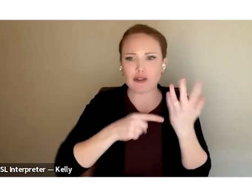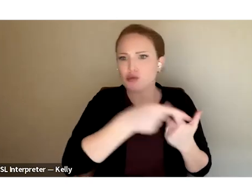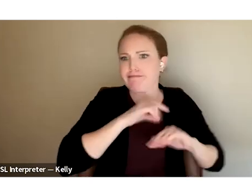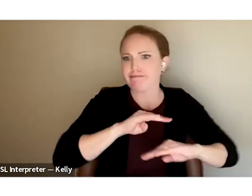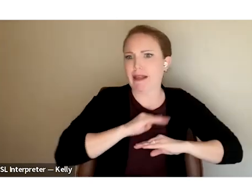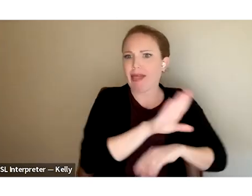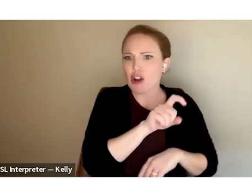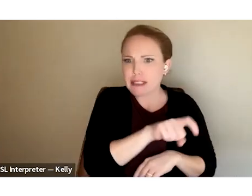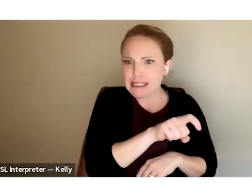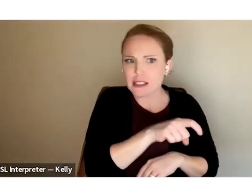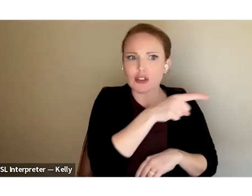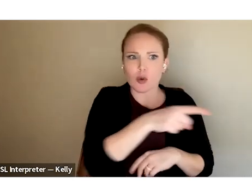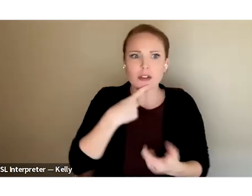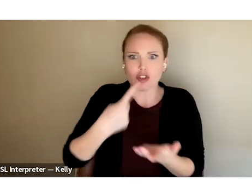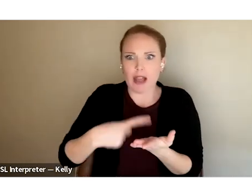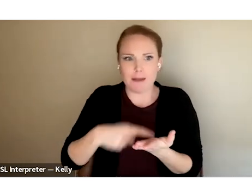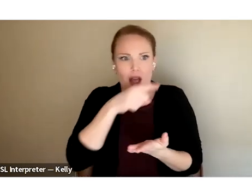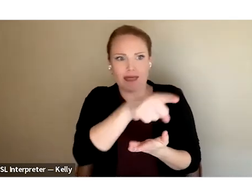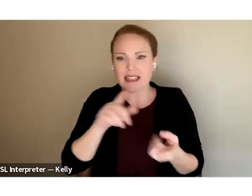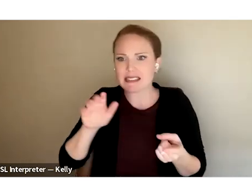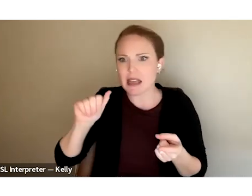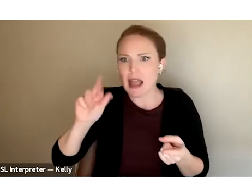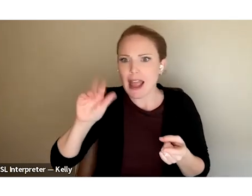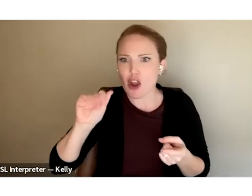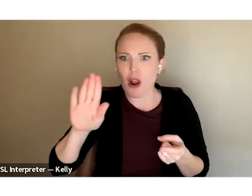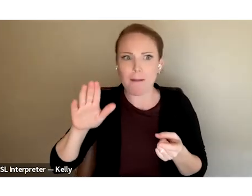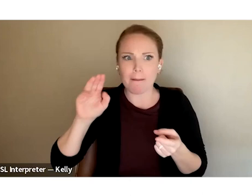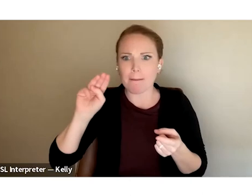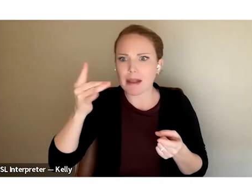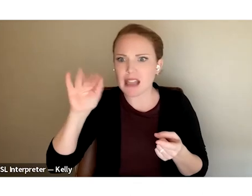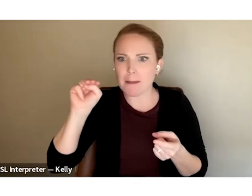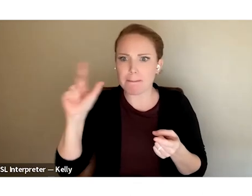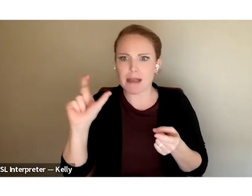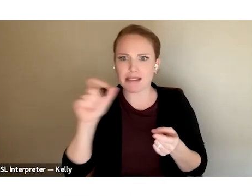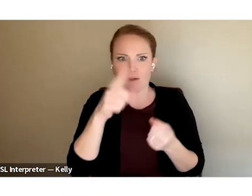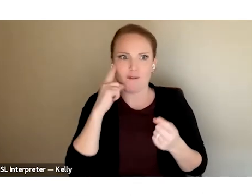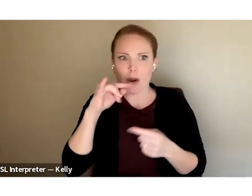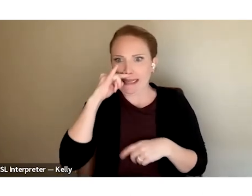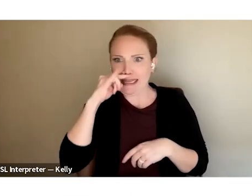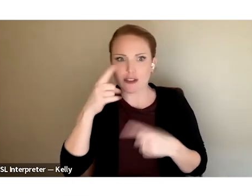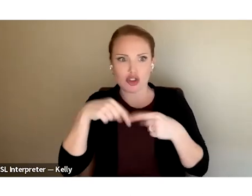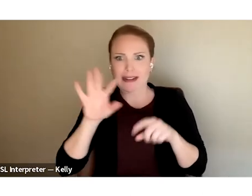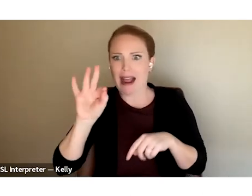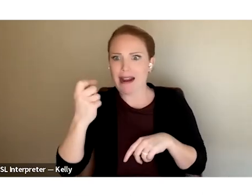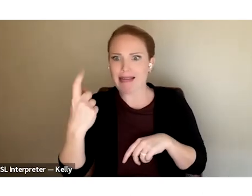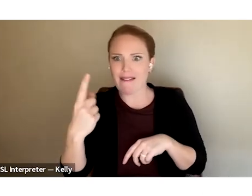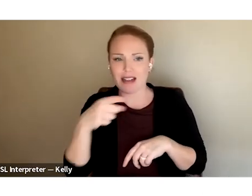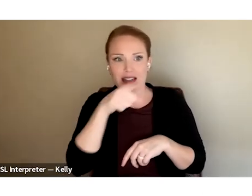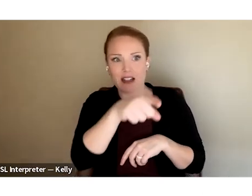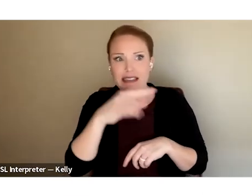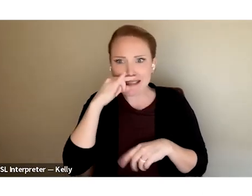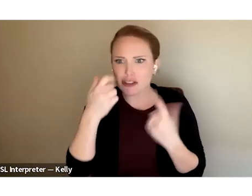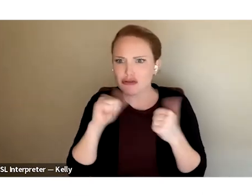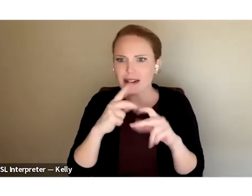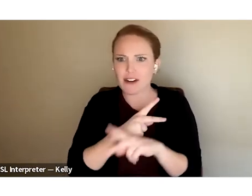Muslim as 9/11 happens. And for a kid to try to figure out a world that's presented